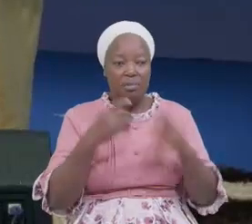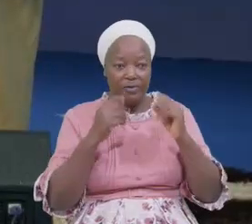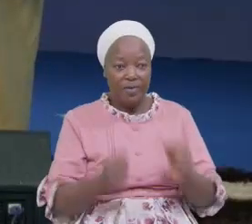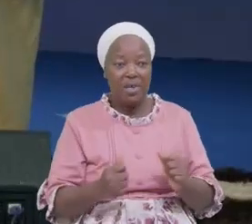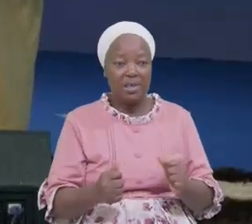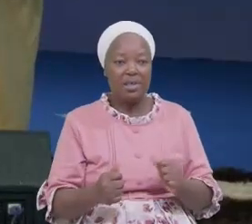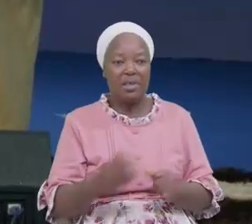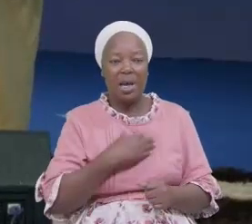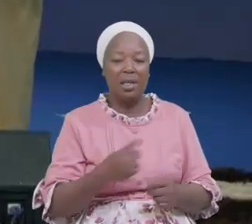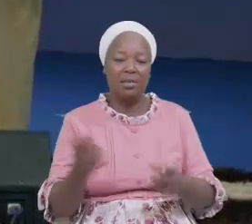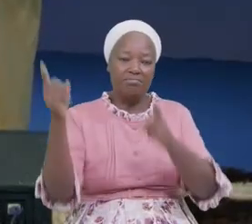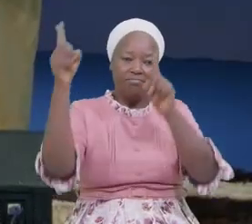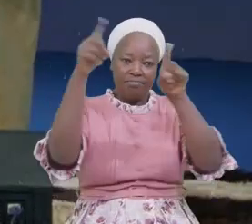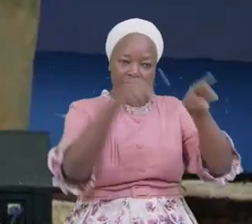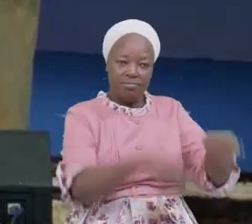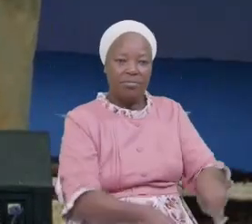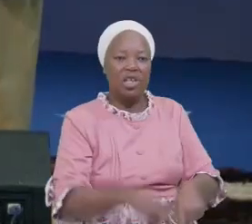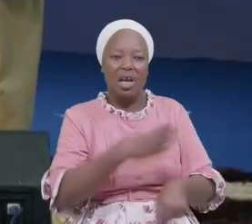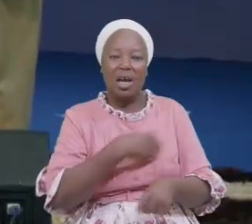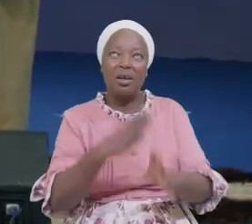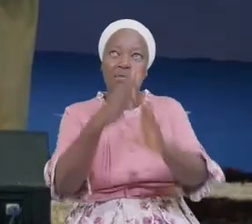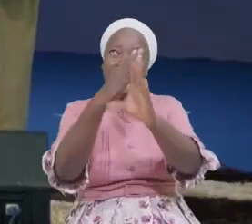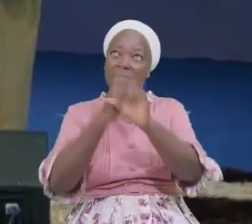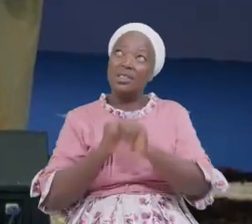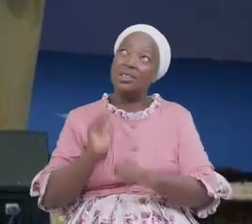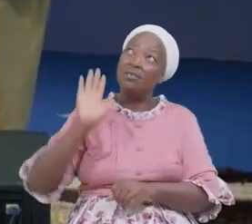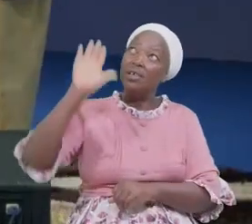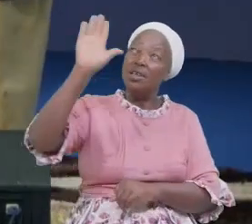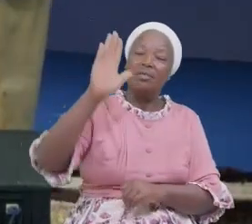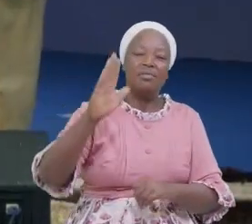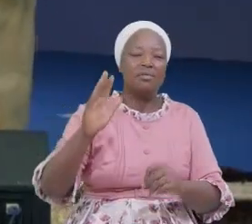and received him joyfully.